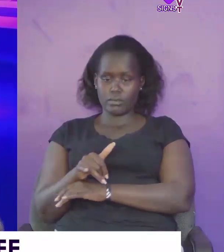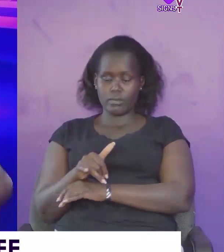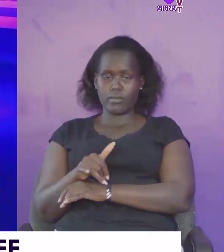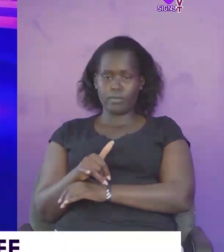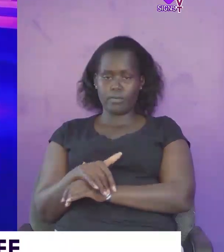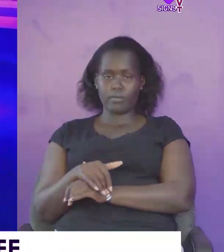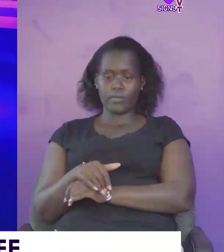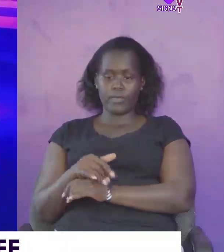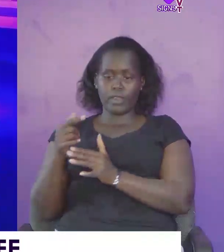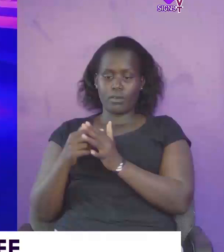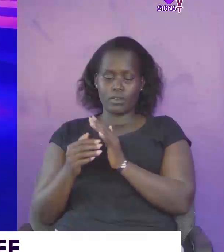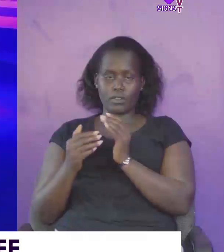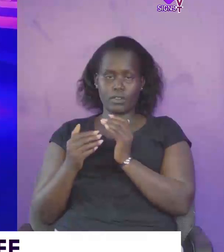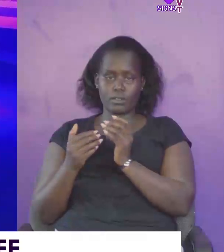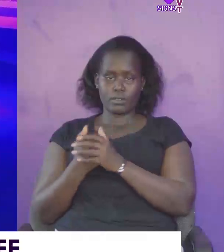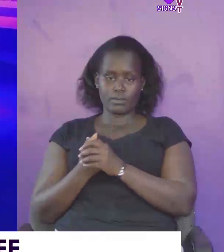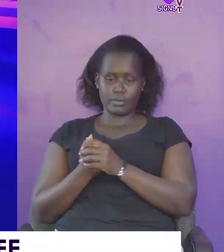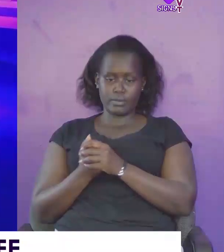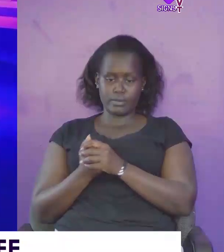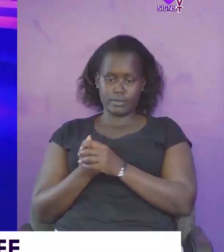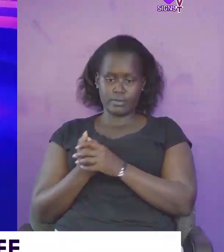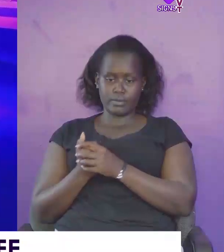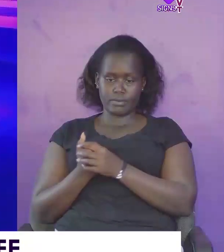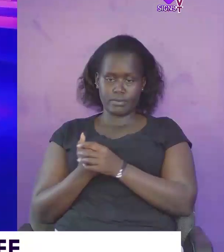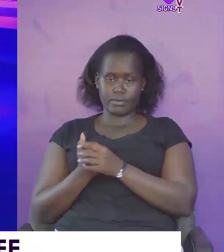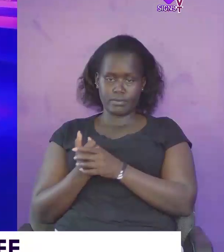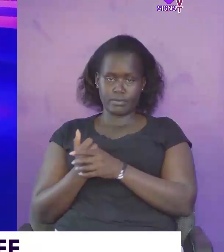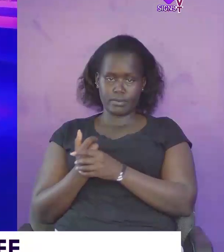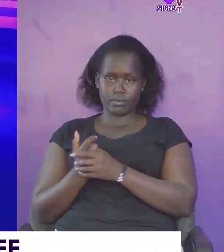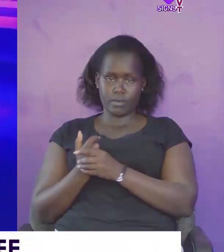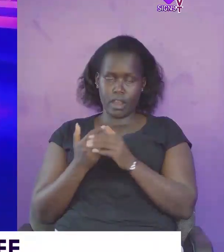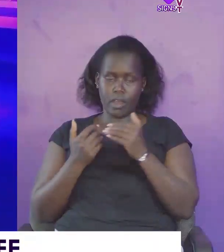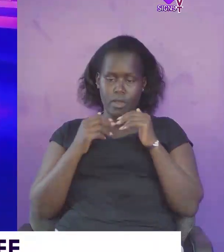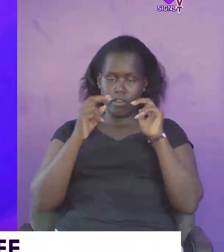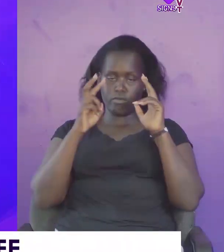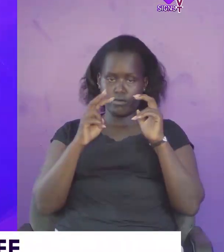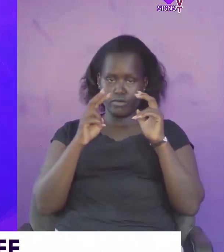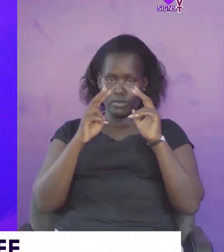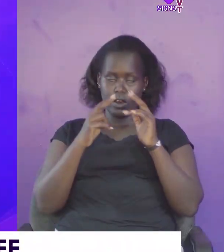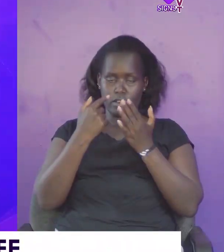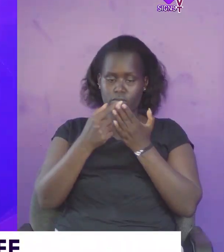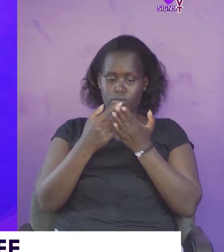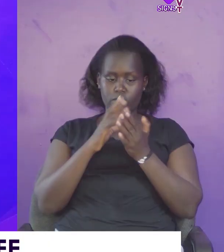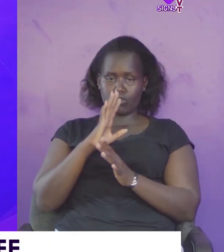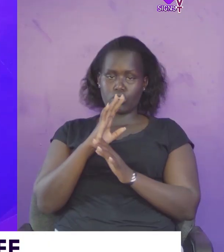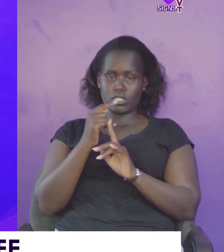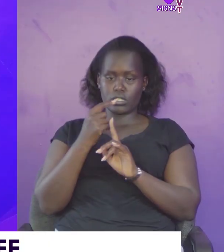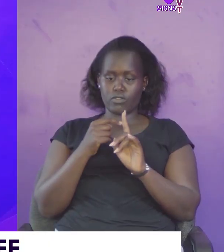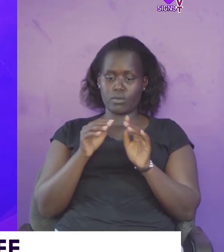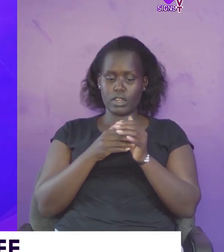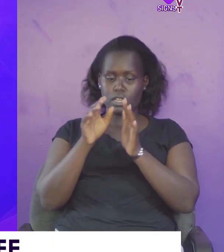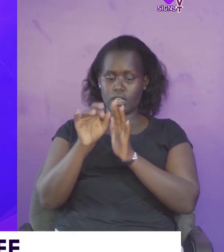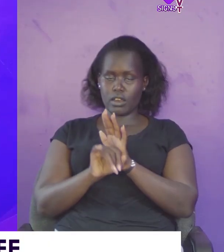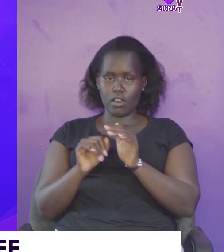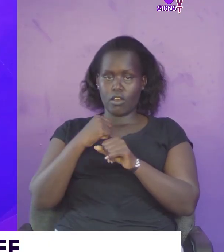going through triumphantly. Yeah. There is talk from the leadership of this country of making Kenya a first